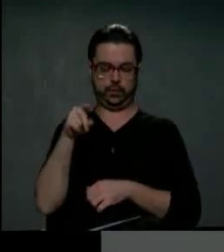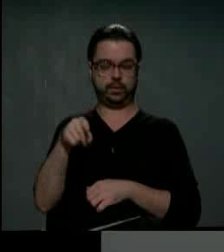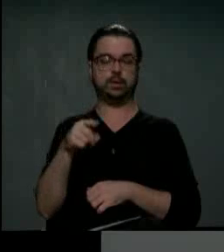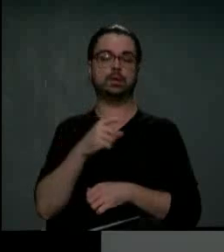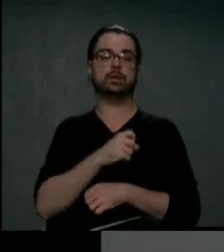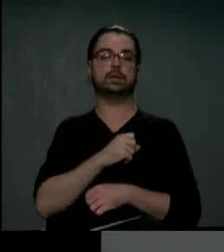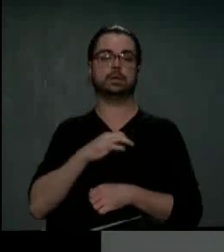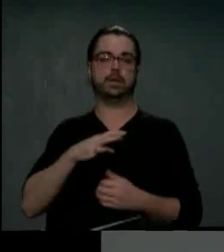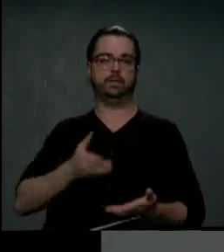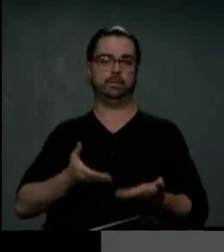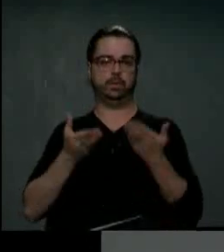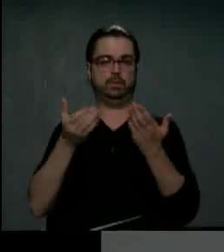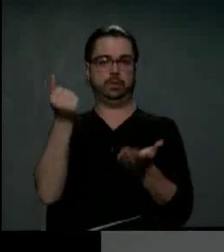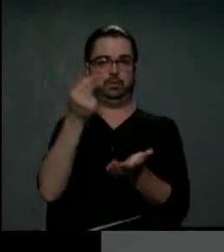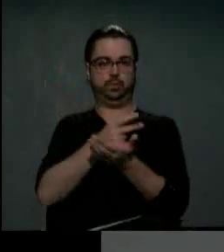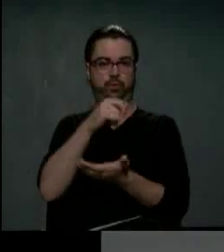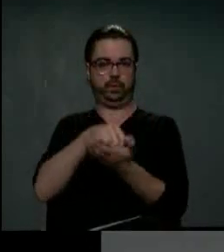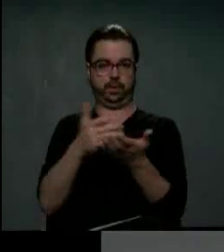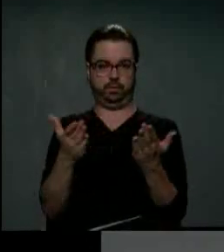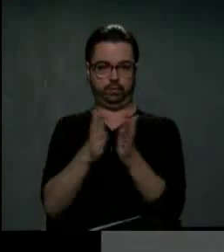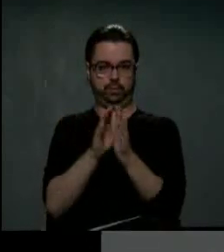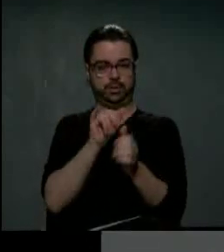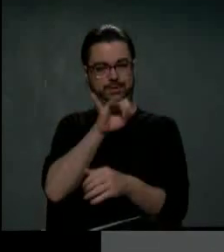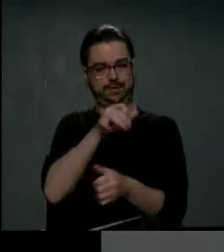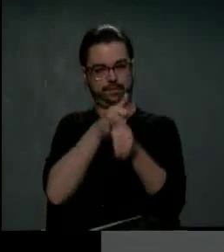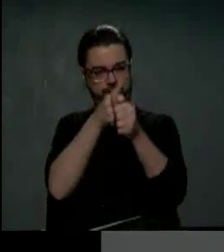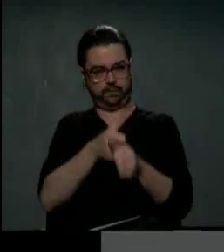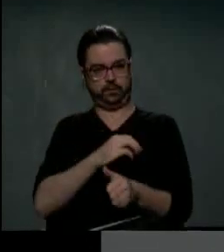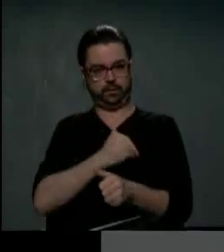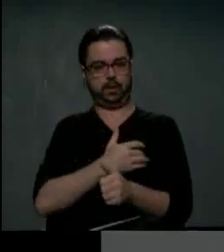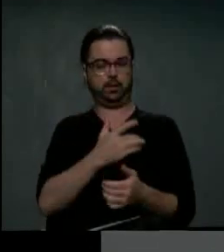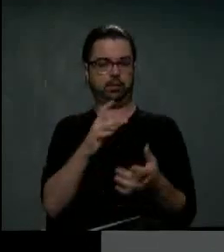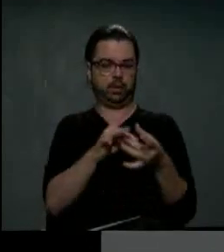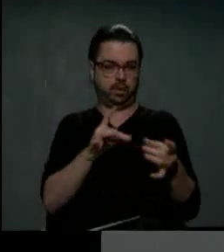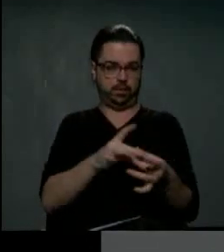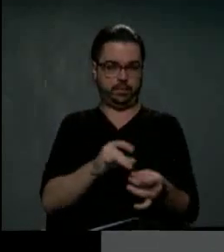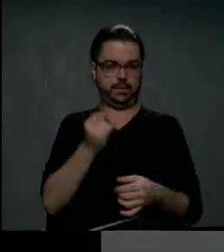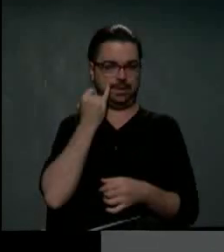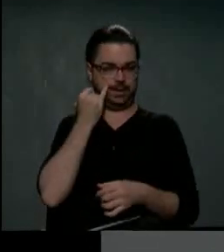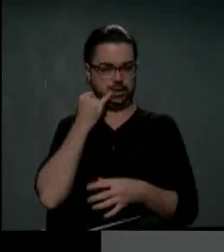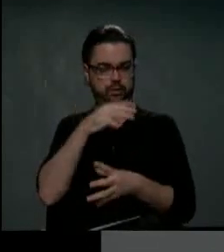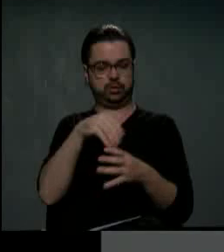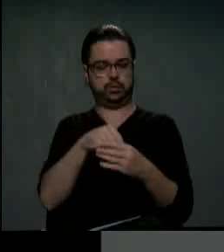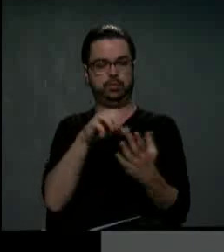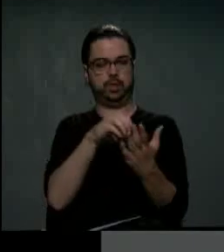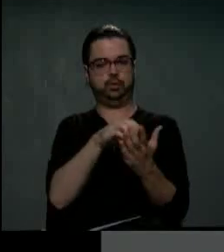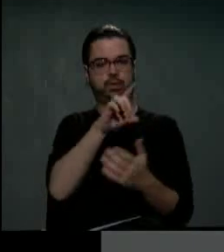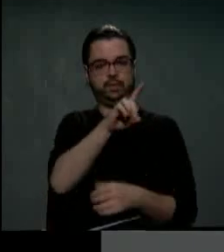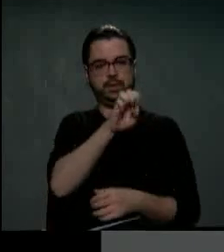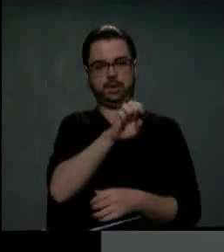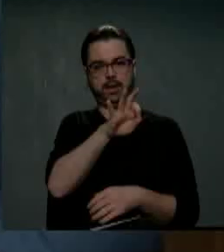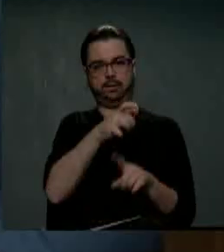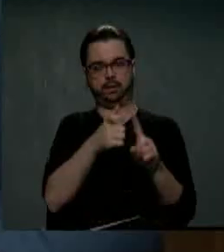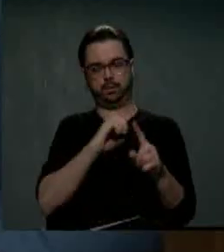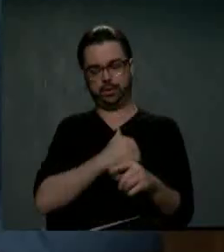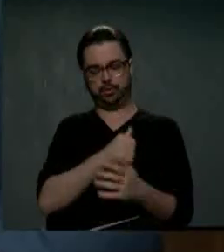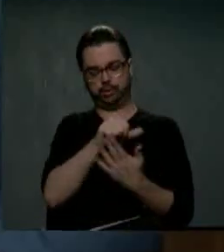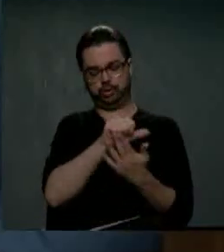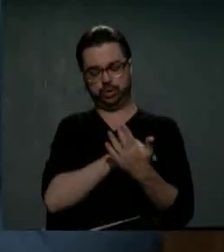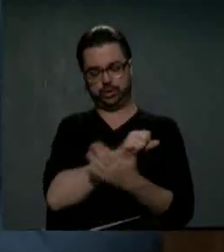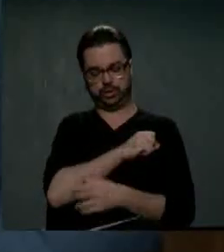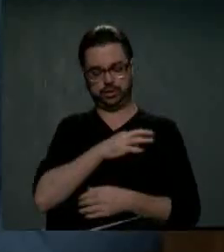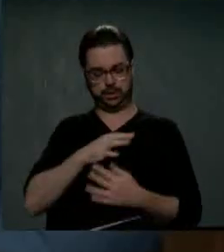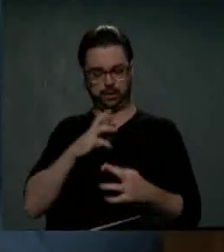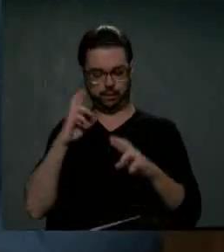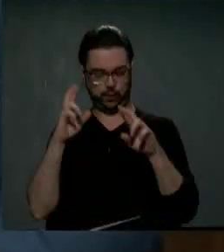approval of the request, subject to compliance with the comments and conditions as outlined in paragraphs D, E, and F of the agenda staff report. And item number